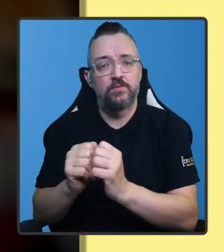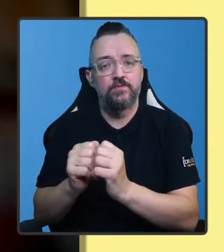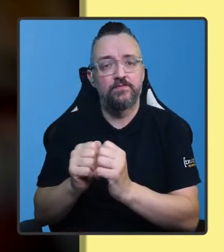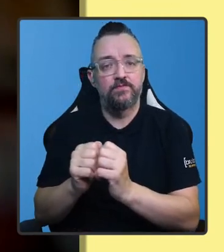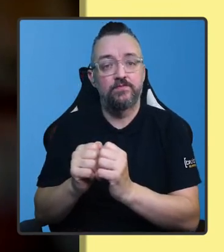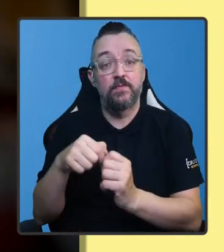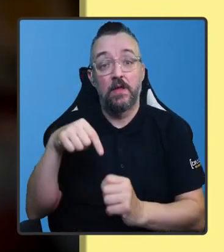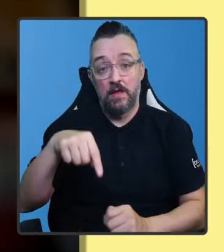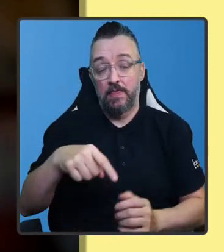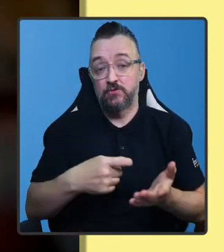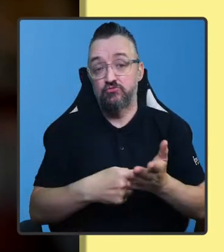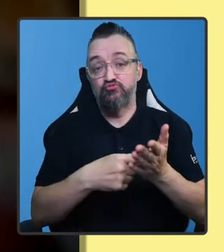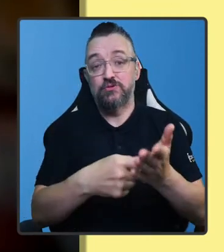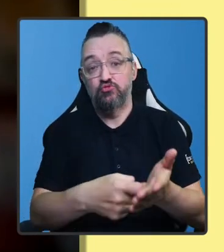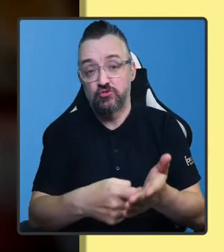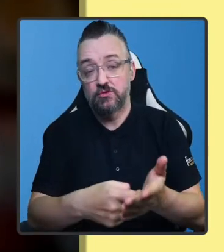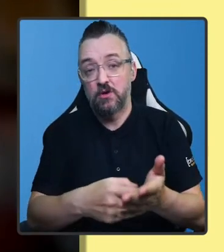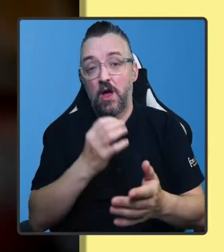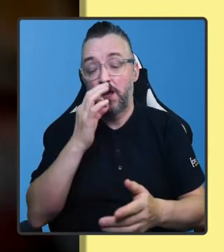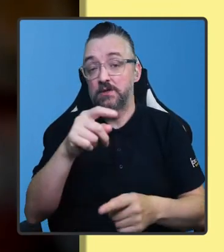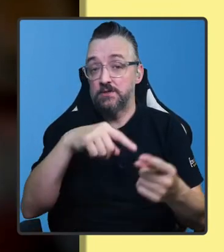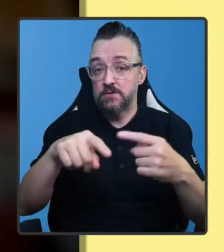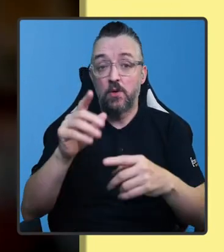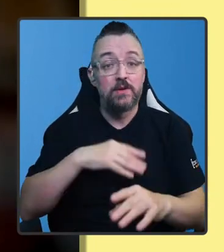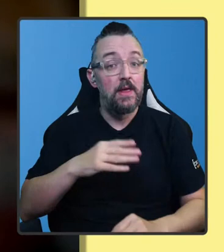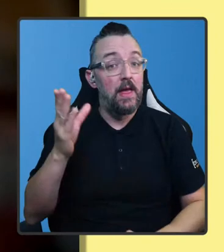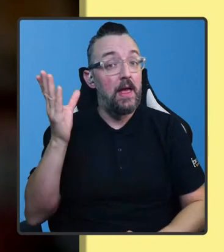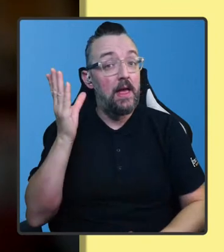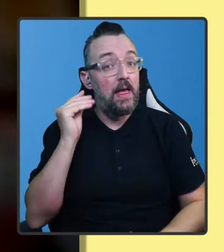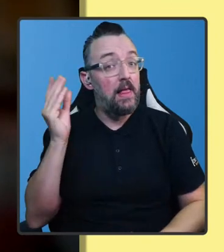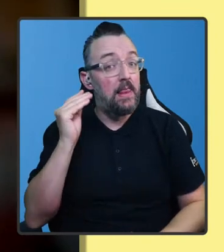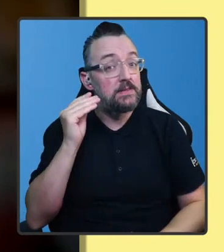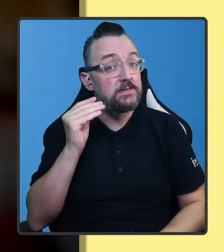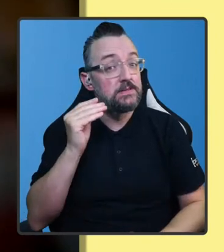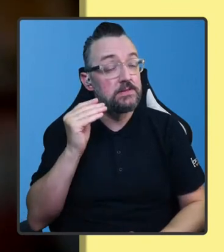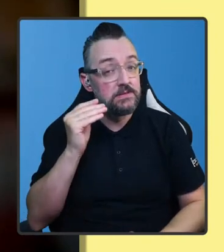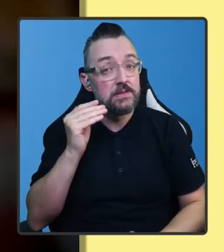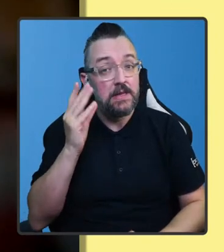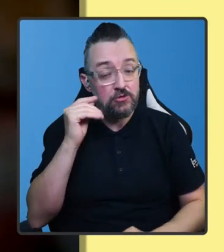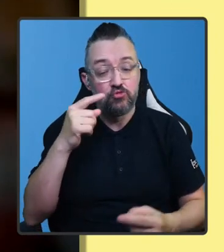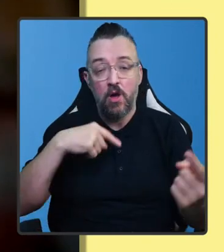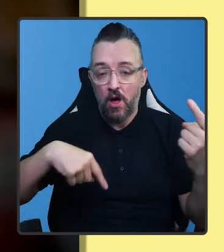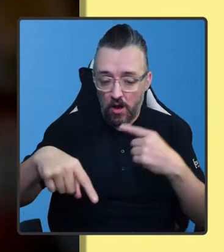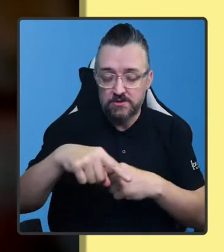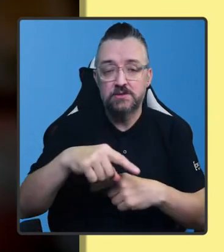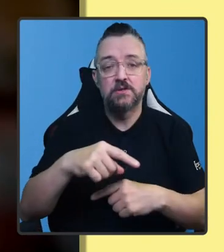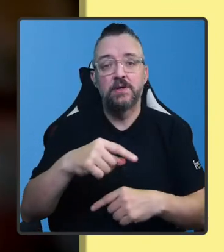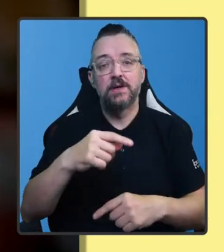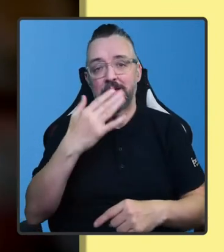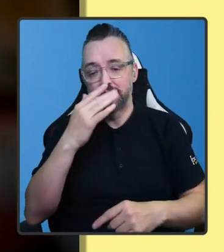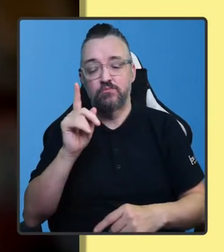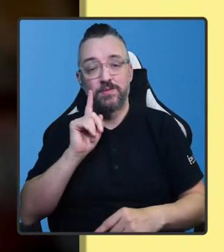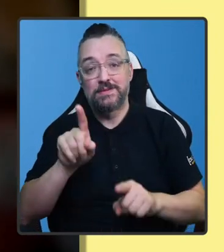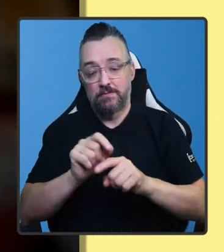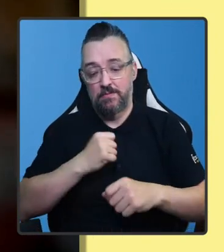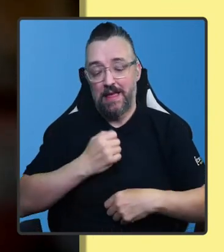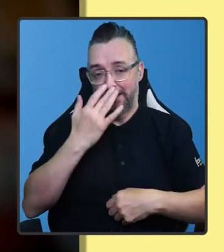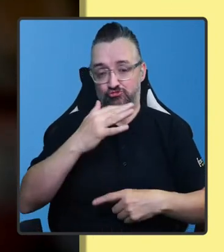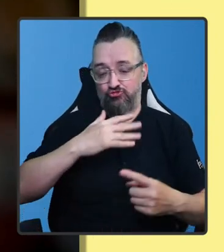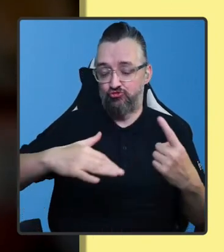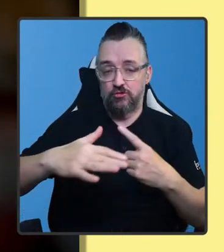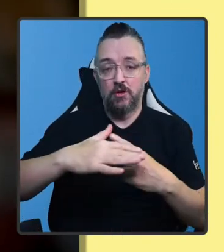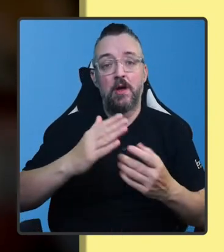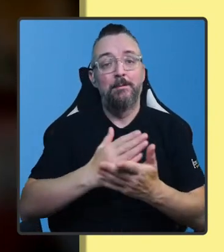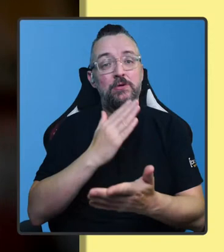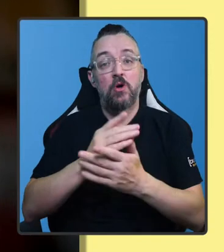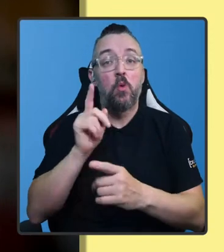resolution asks that the party listen carefully to the voices of women of my generation and give assurance that women of the future